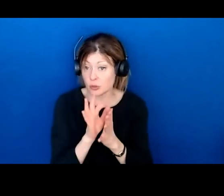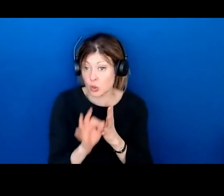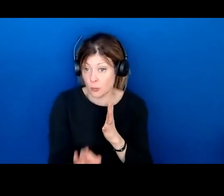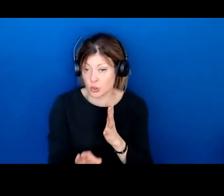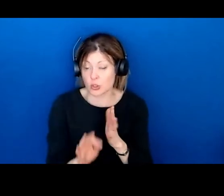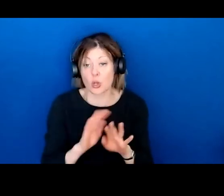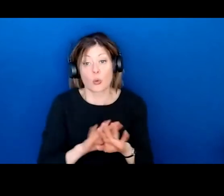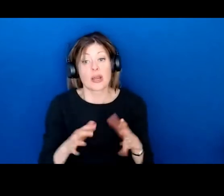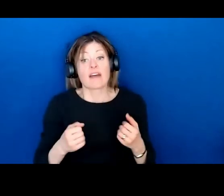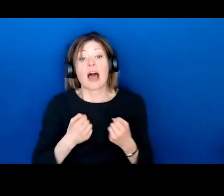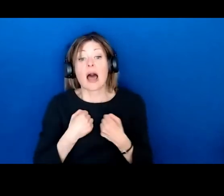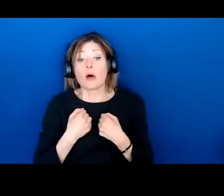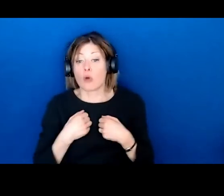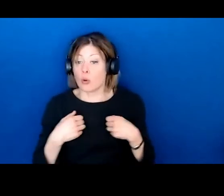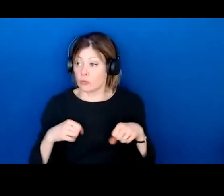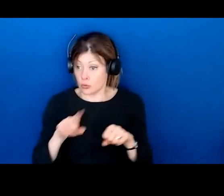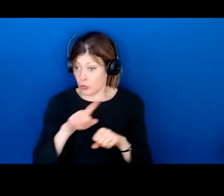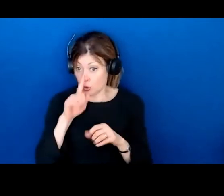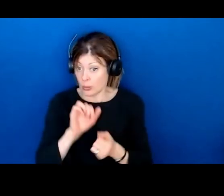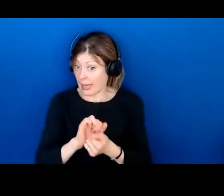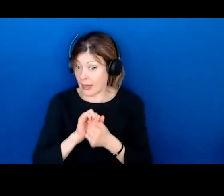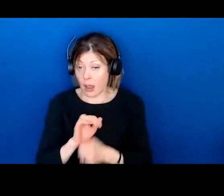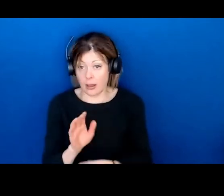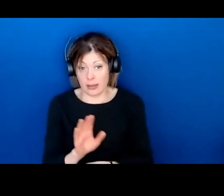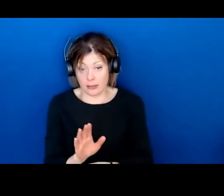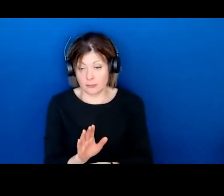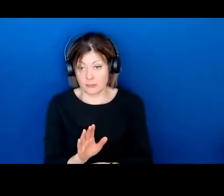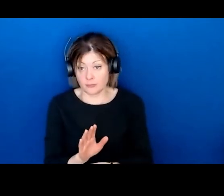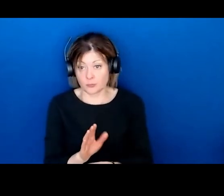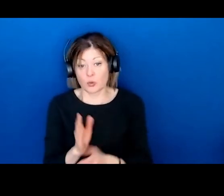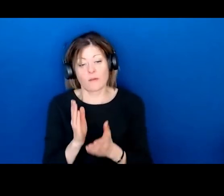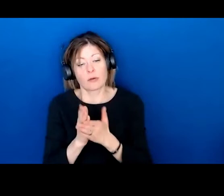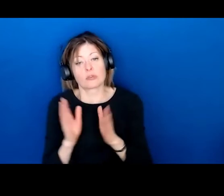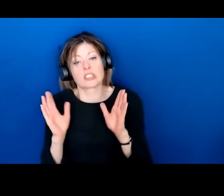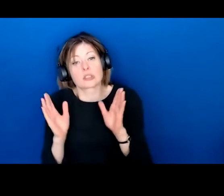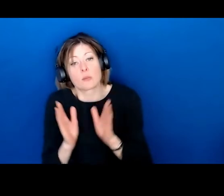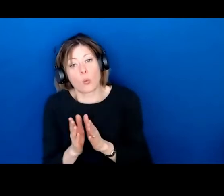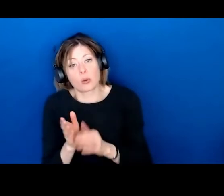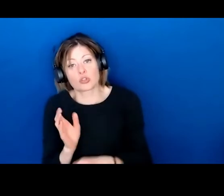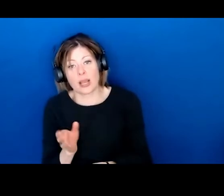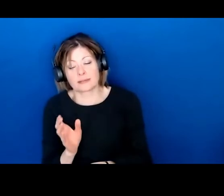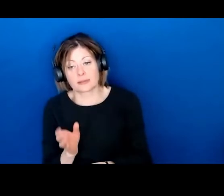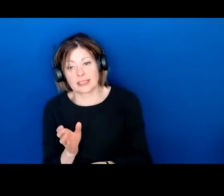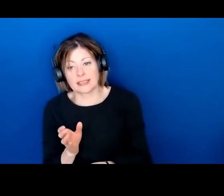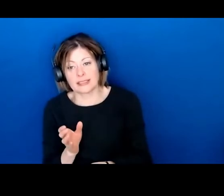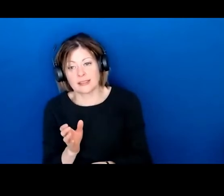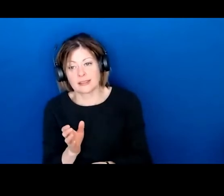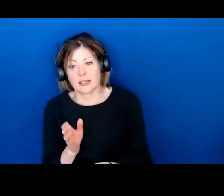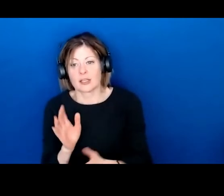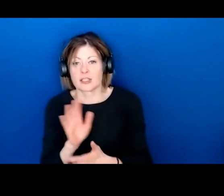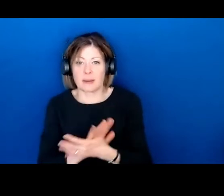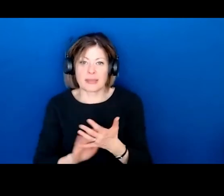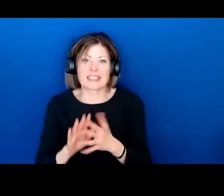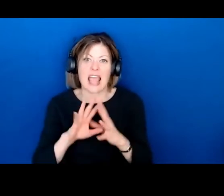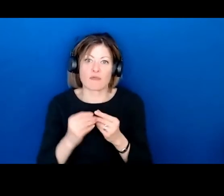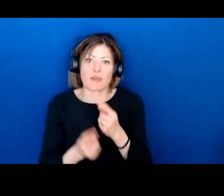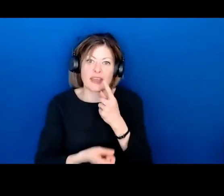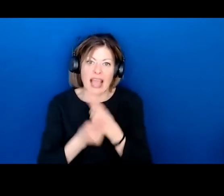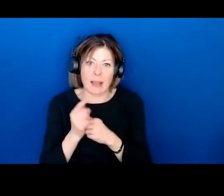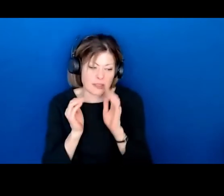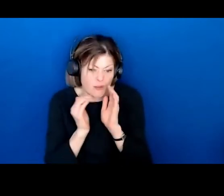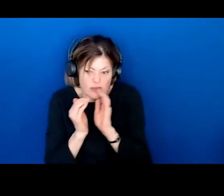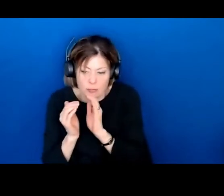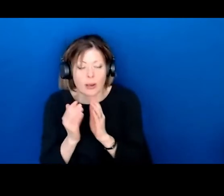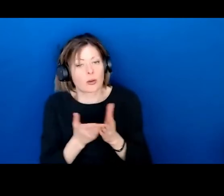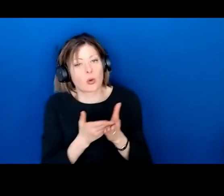mobility scooters to hire. We're a very small charity, and everything's a very small scale and nothing like Wisley Gardens